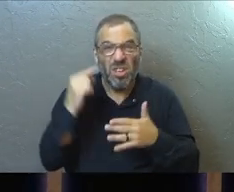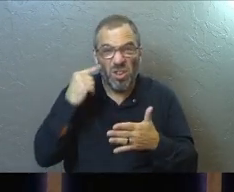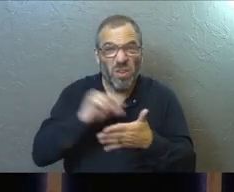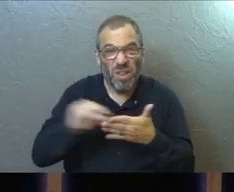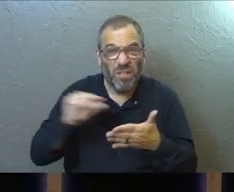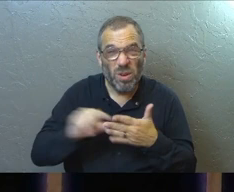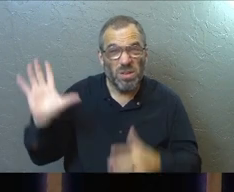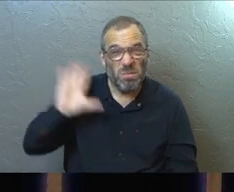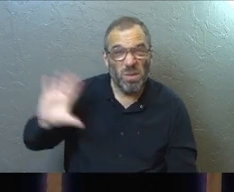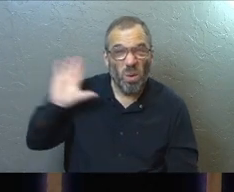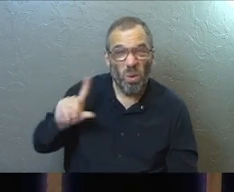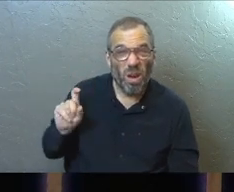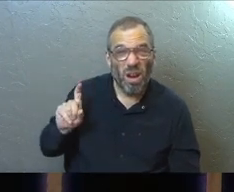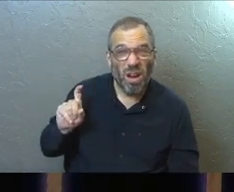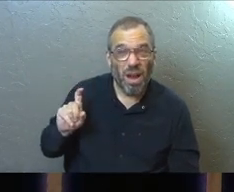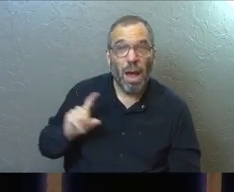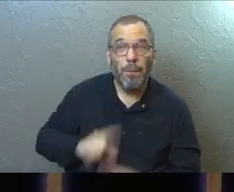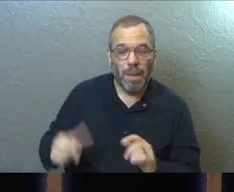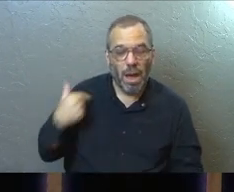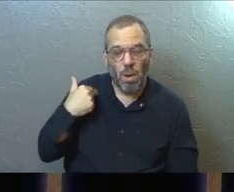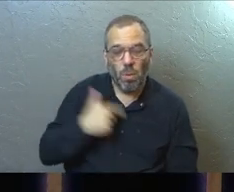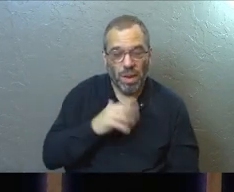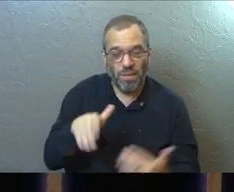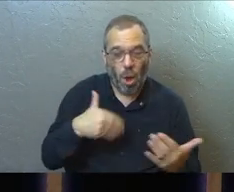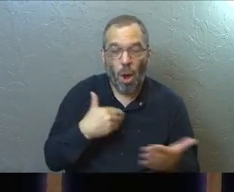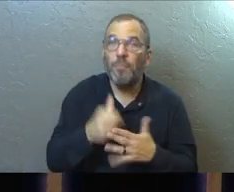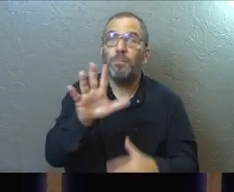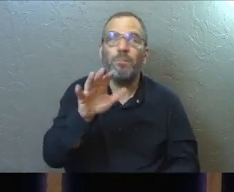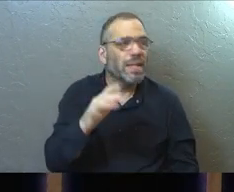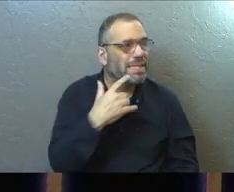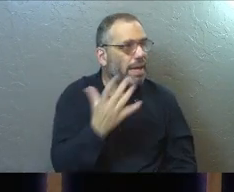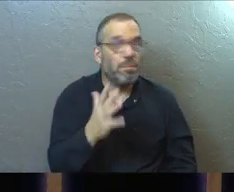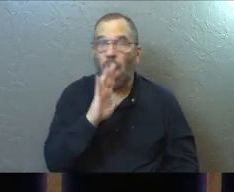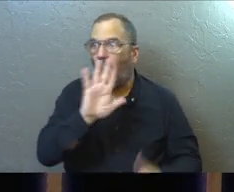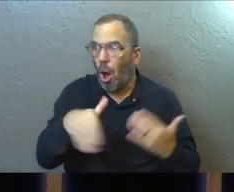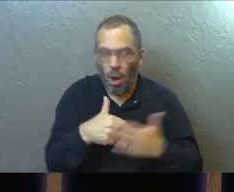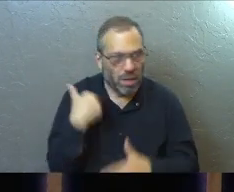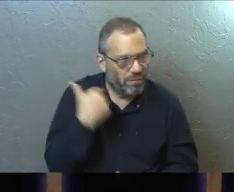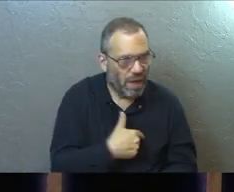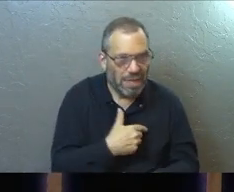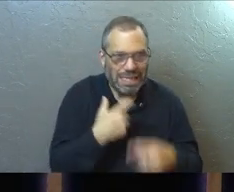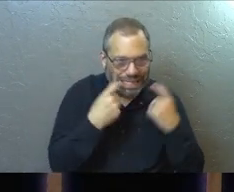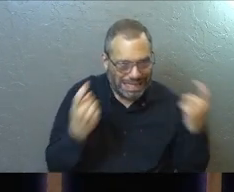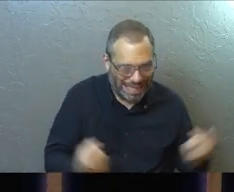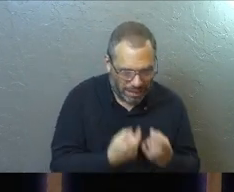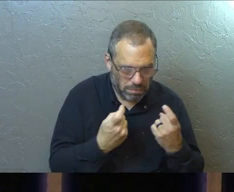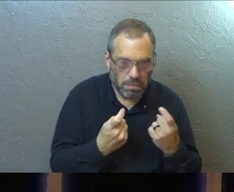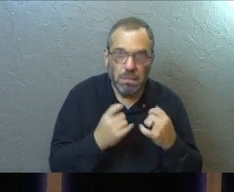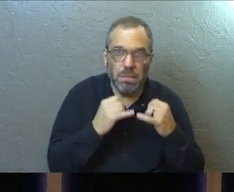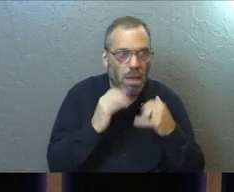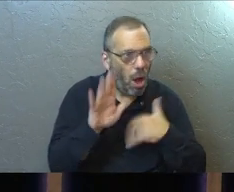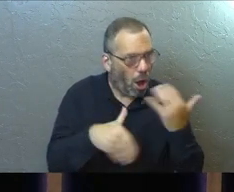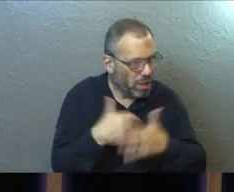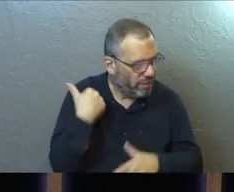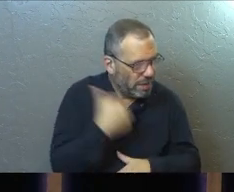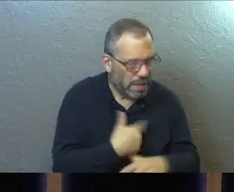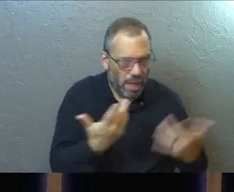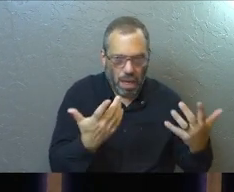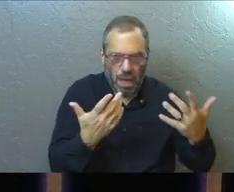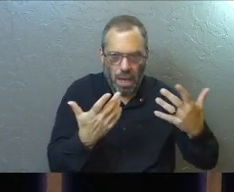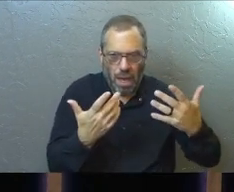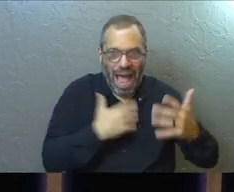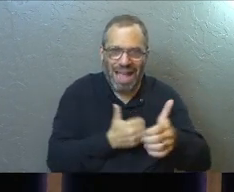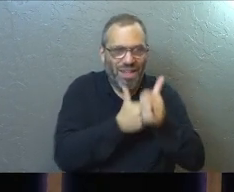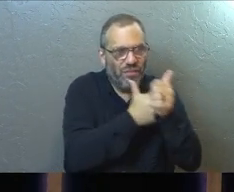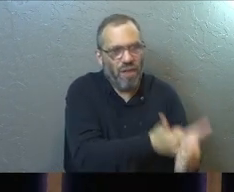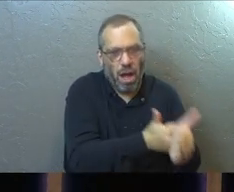verse before. But we have all, this is like saying every single one of us has sinned. Every single one of us